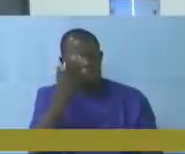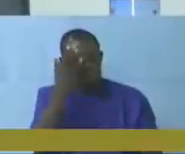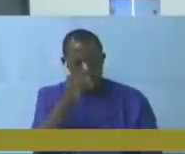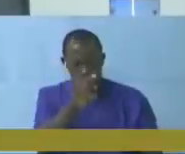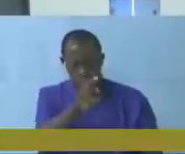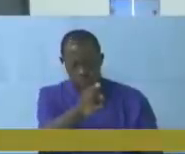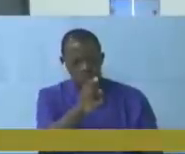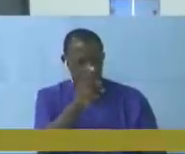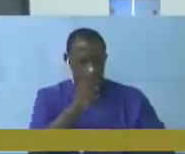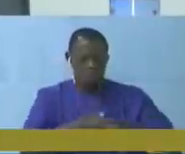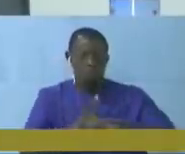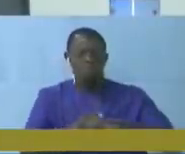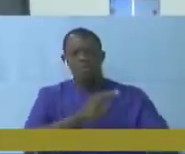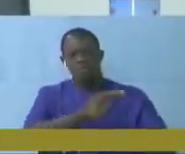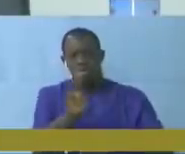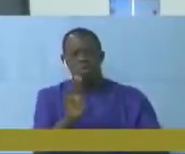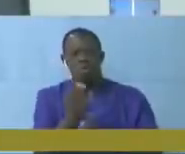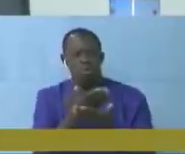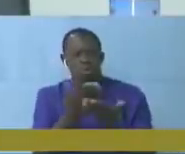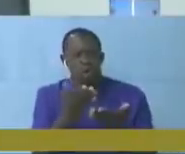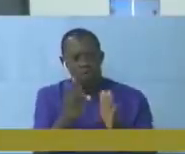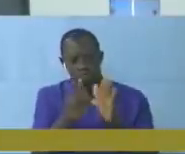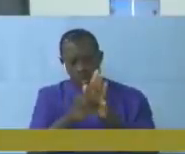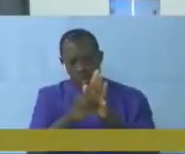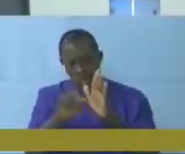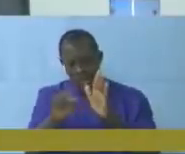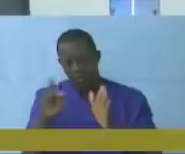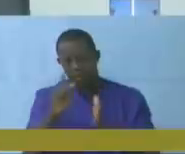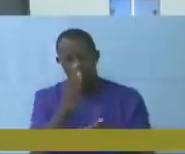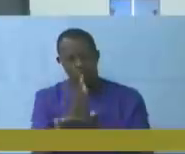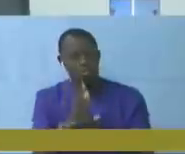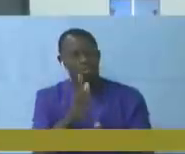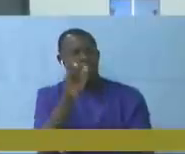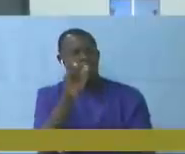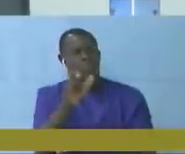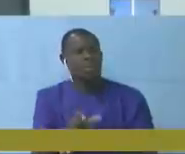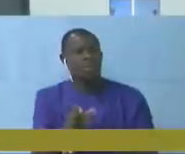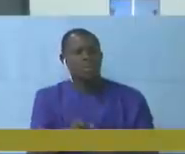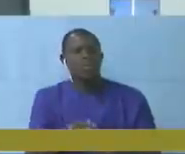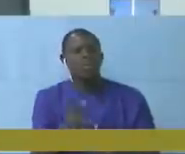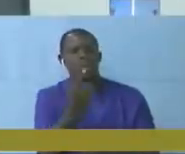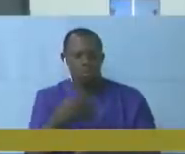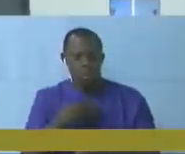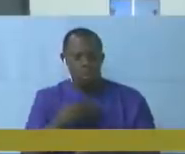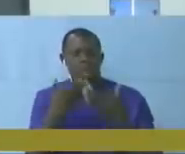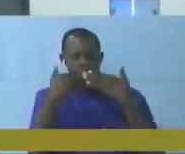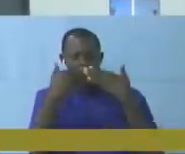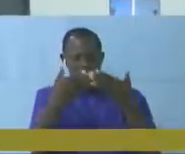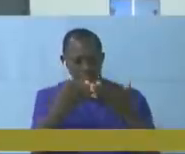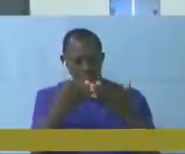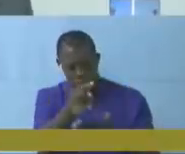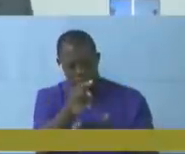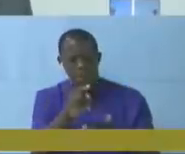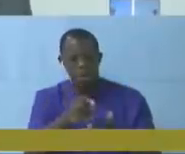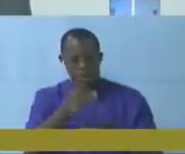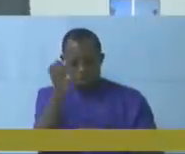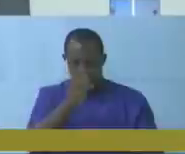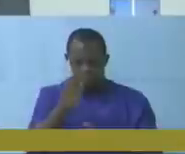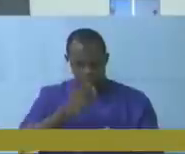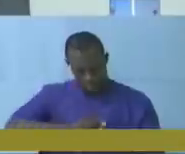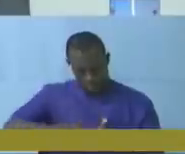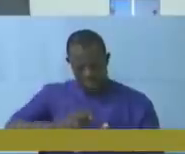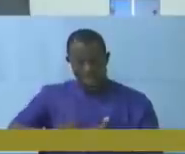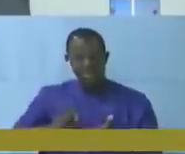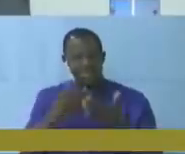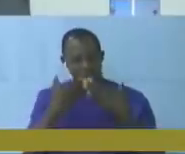nonetheless, I would just mention it for the completeness of the record. It is an offense